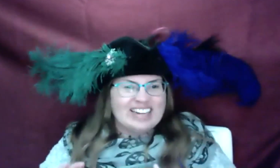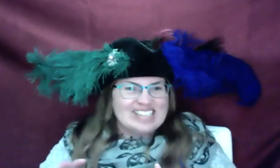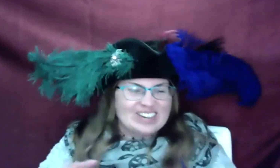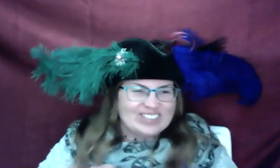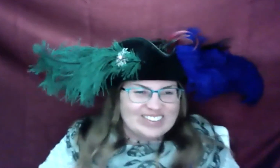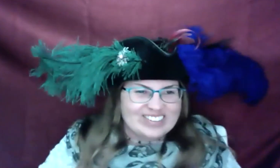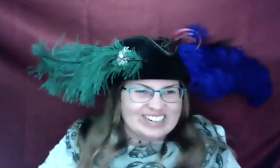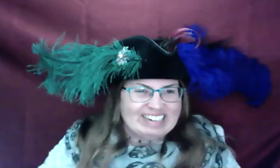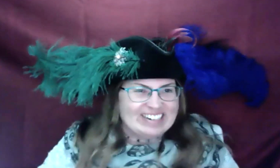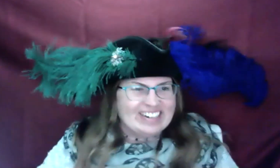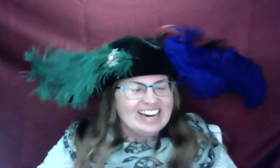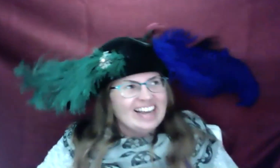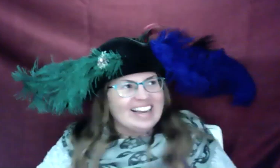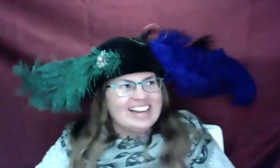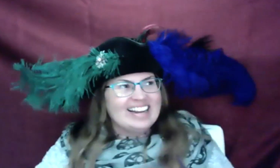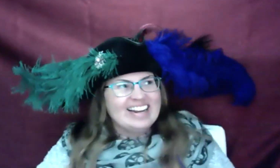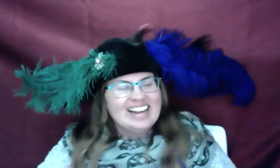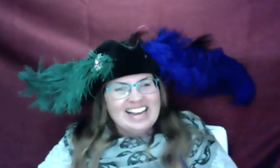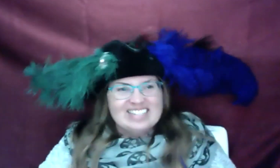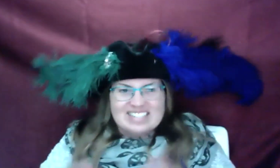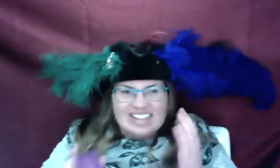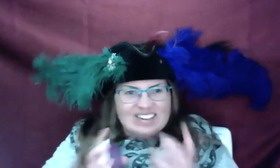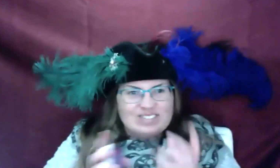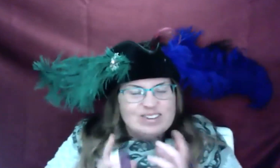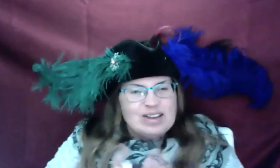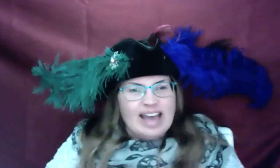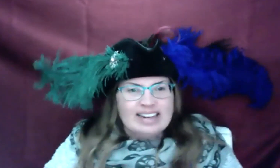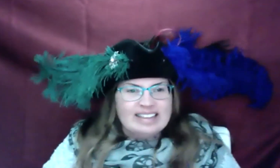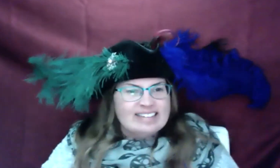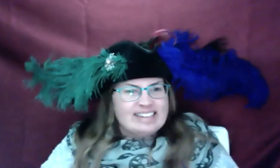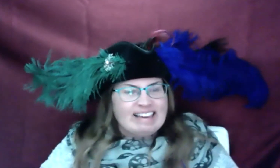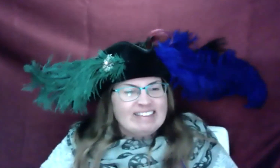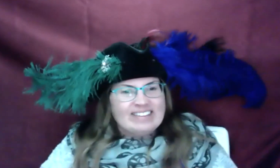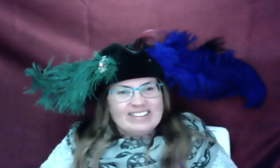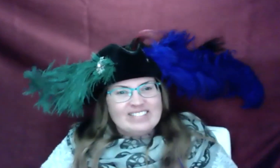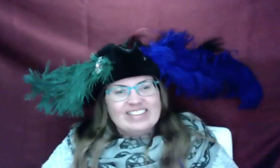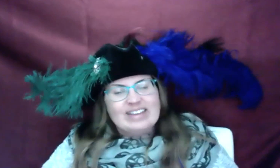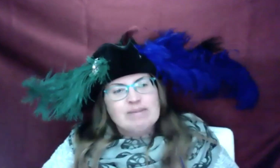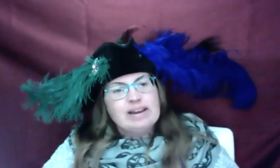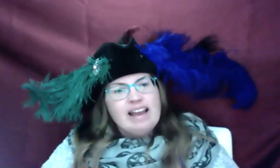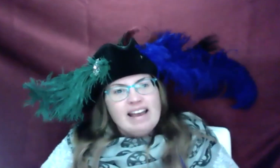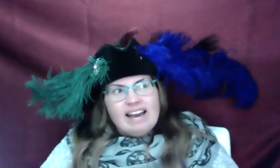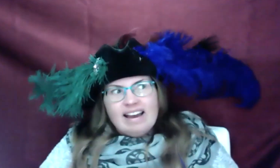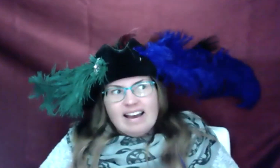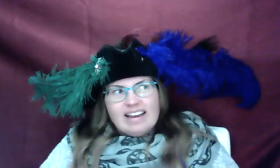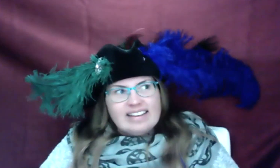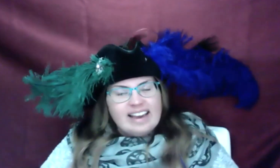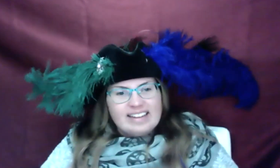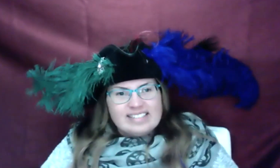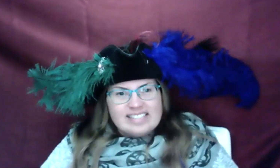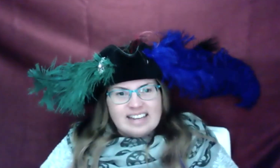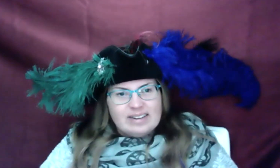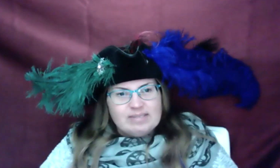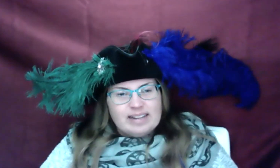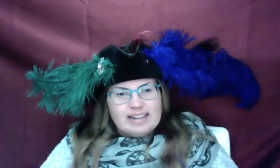with myself over here and just kind of adding that together and everything. But yeah,